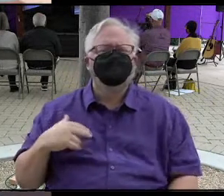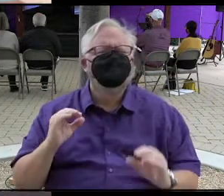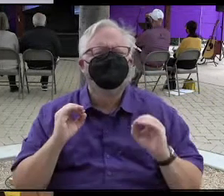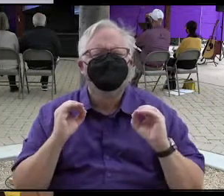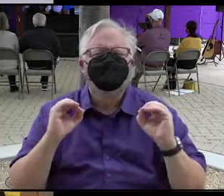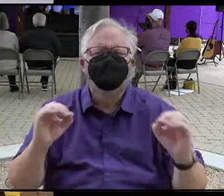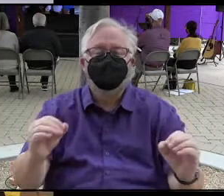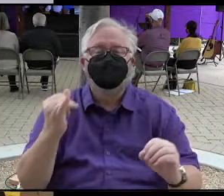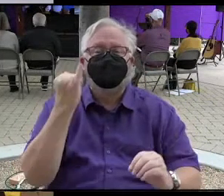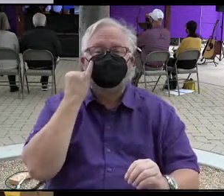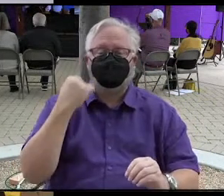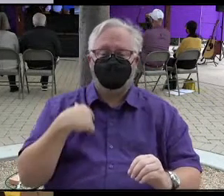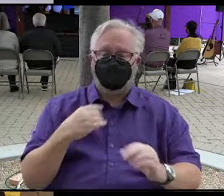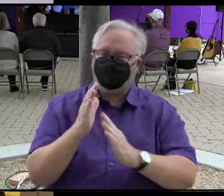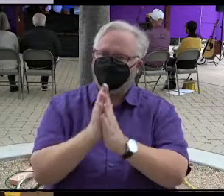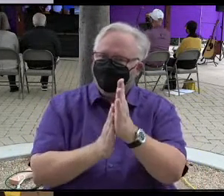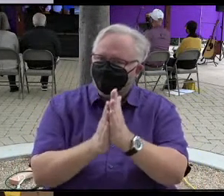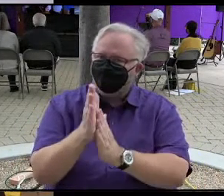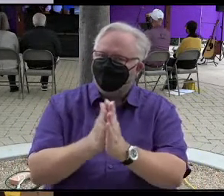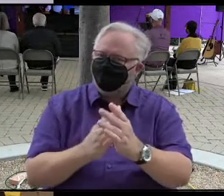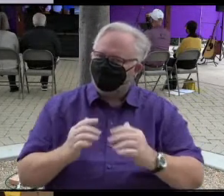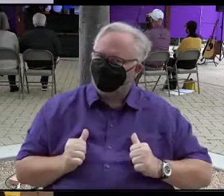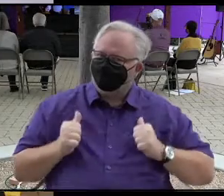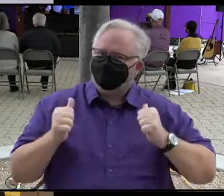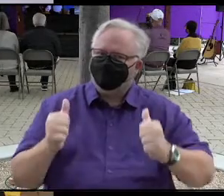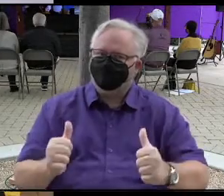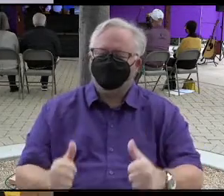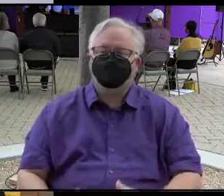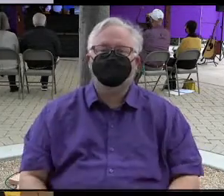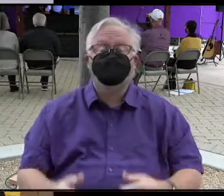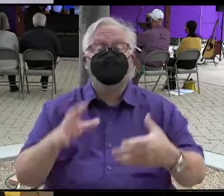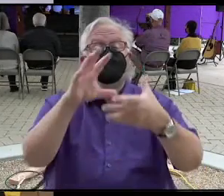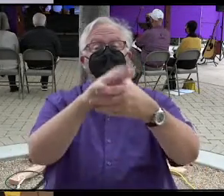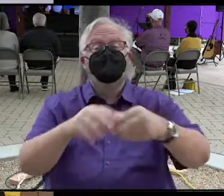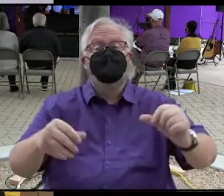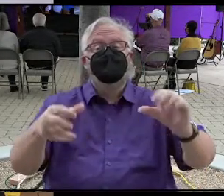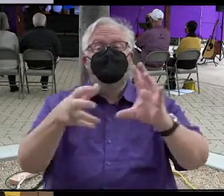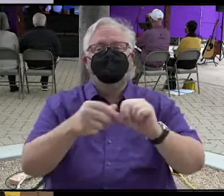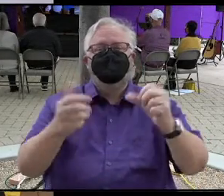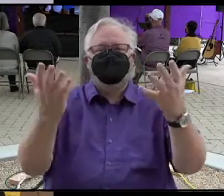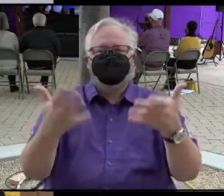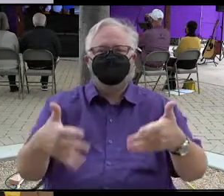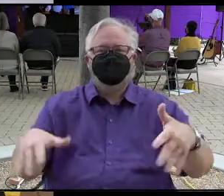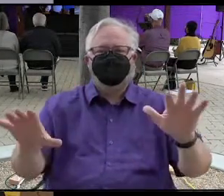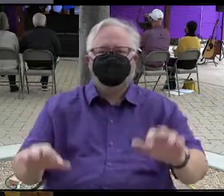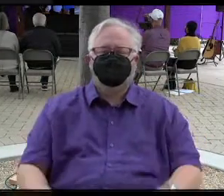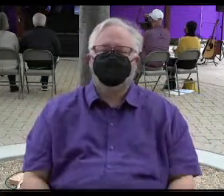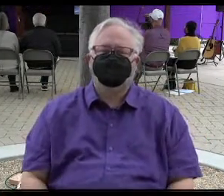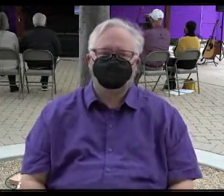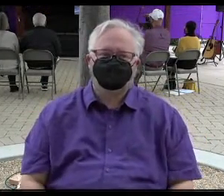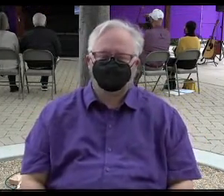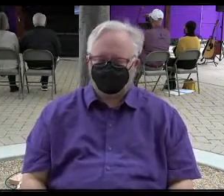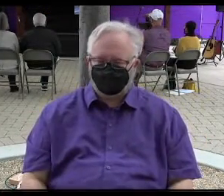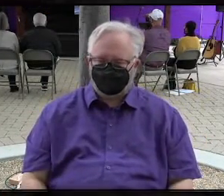to being ambitious. The end.